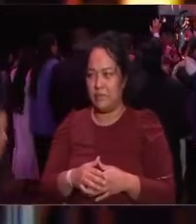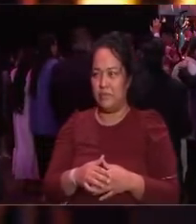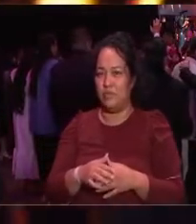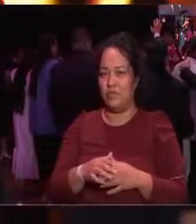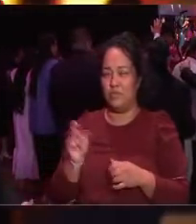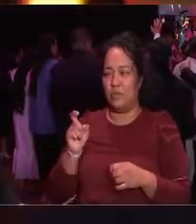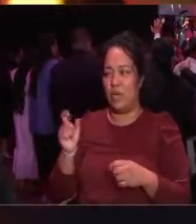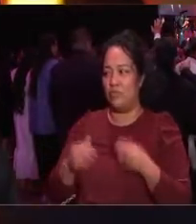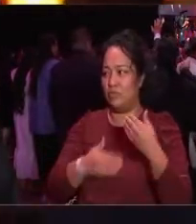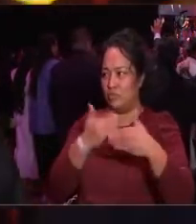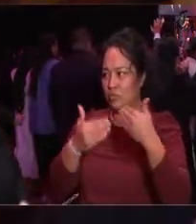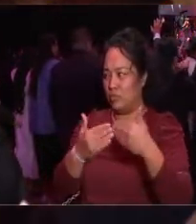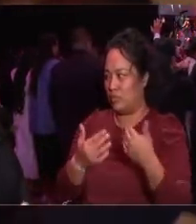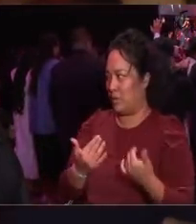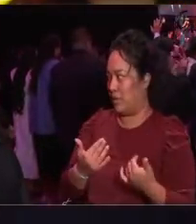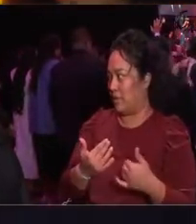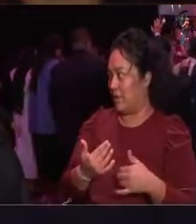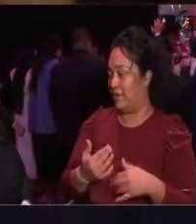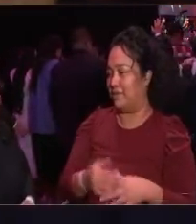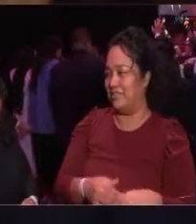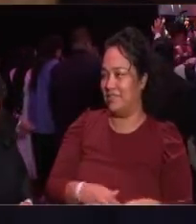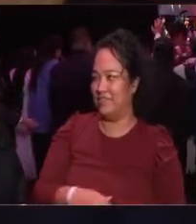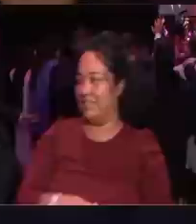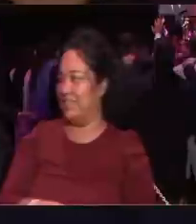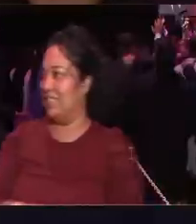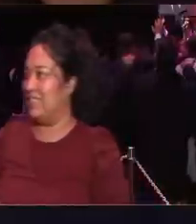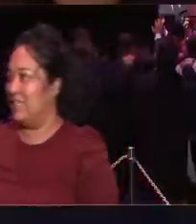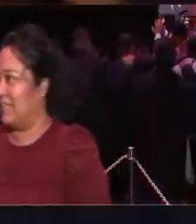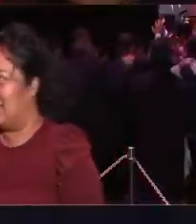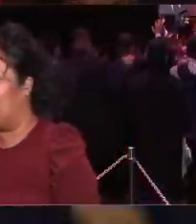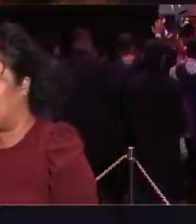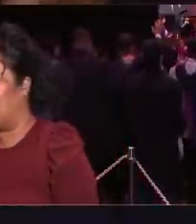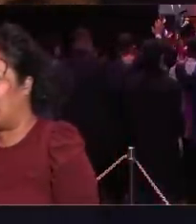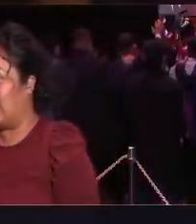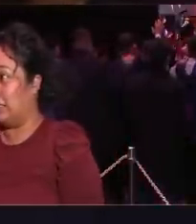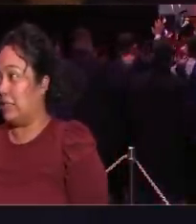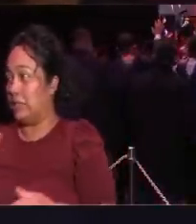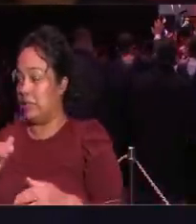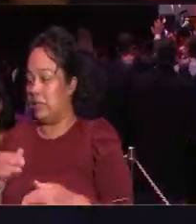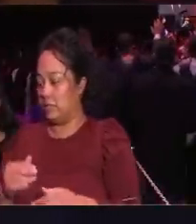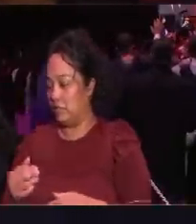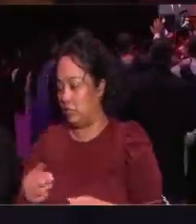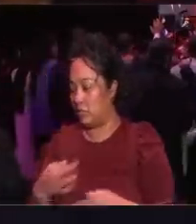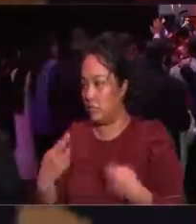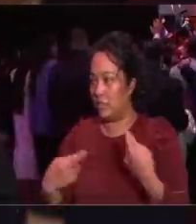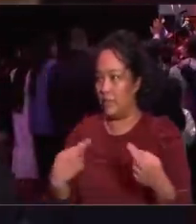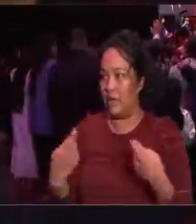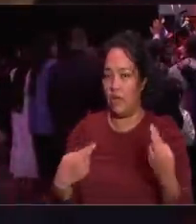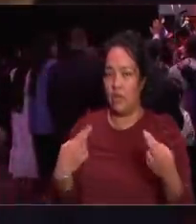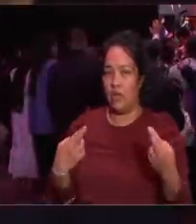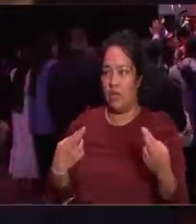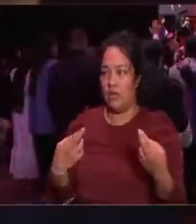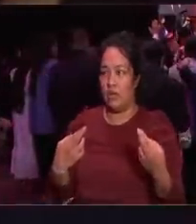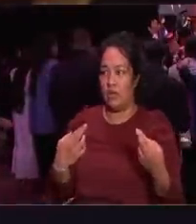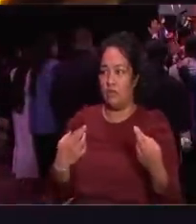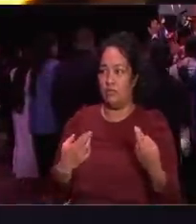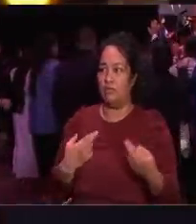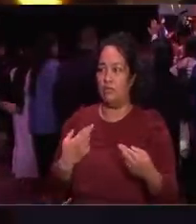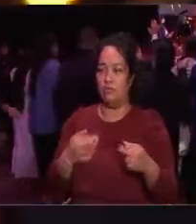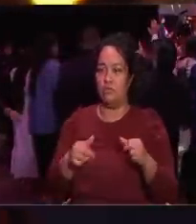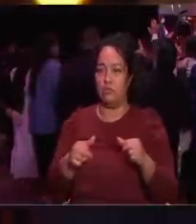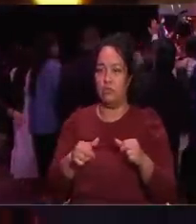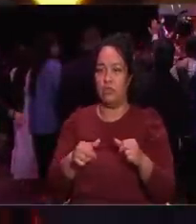generation right now, young people, that is seeking revival. Necesitamos una generación que está buscando